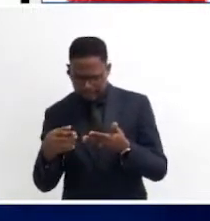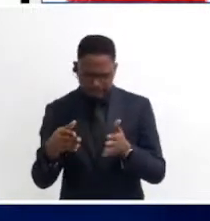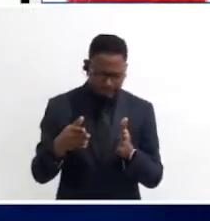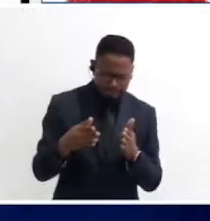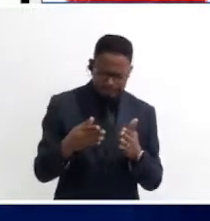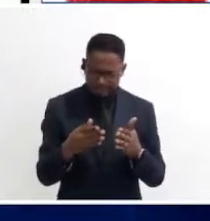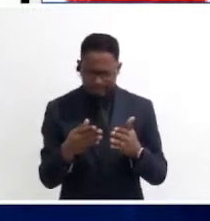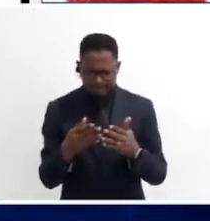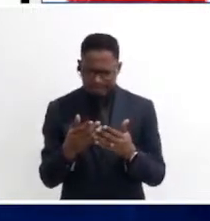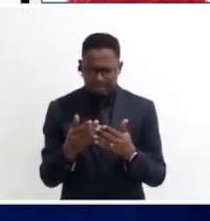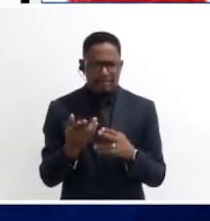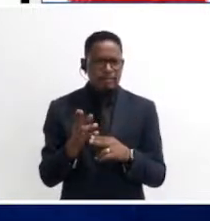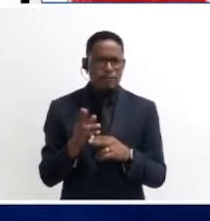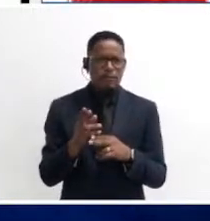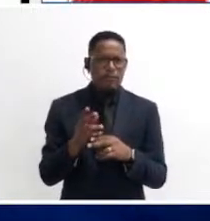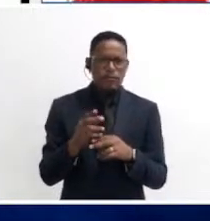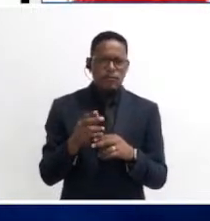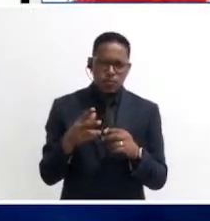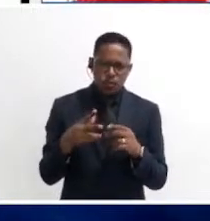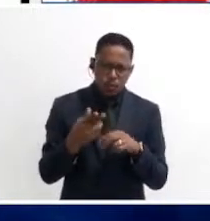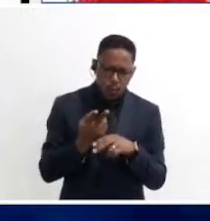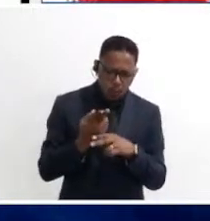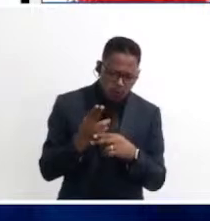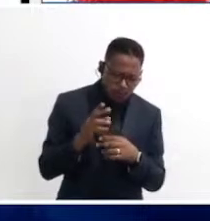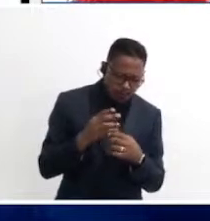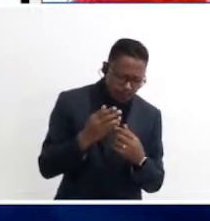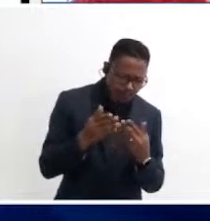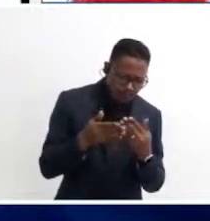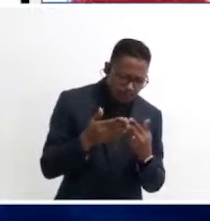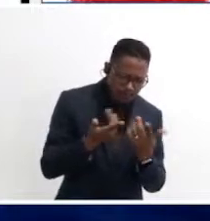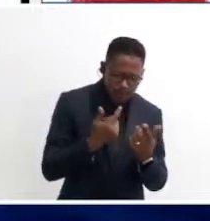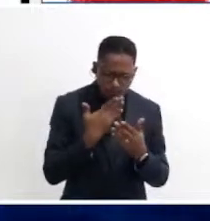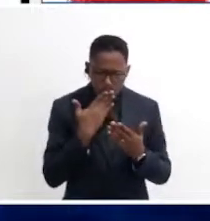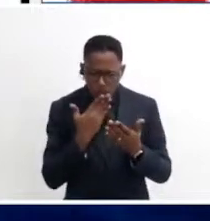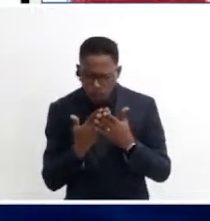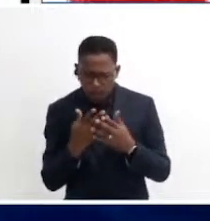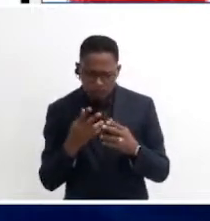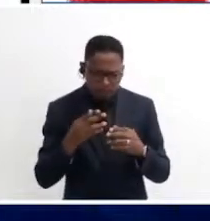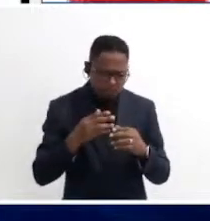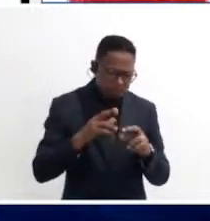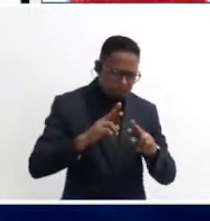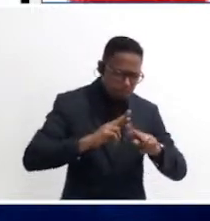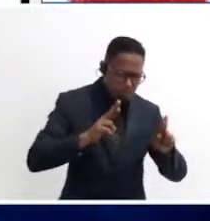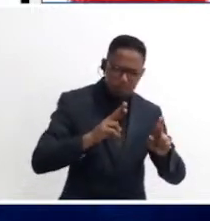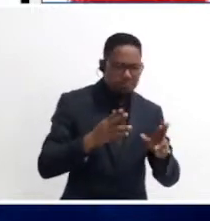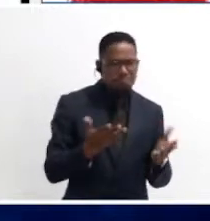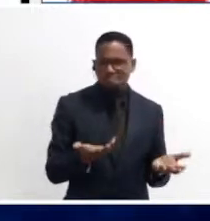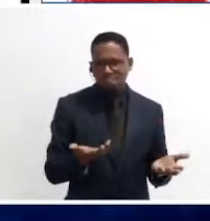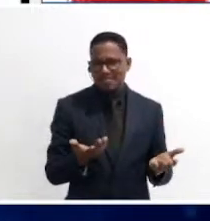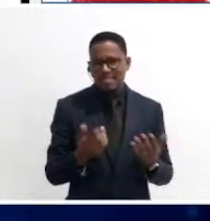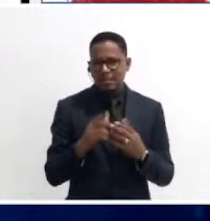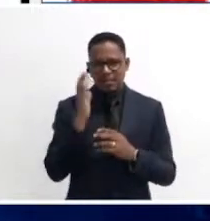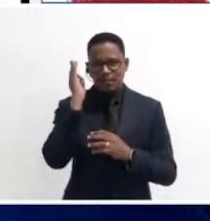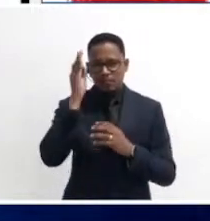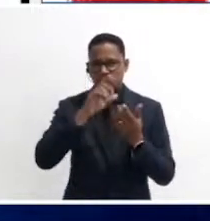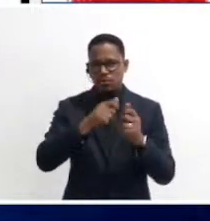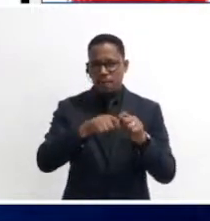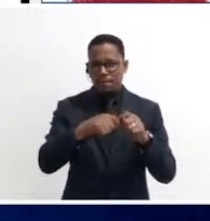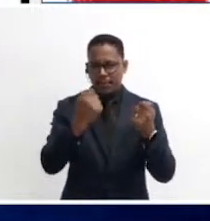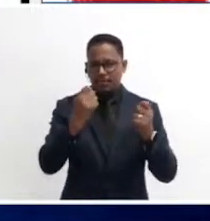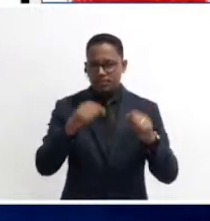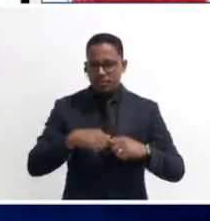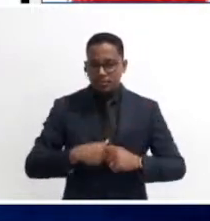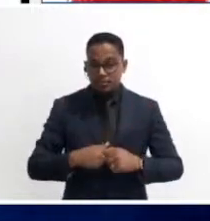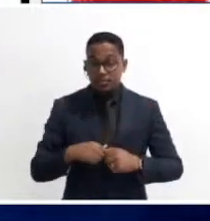and cracking. So laser ablation is another method, but leads a lot of debris